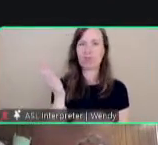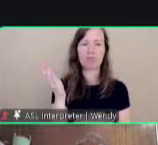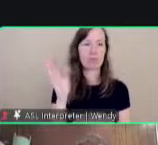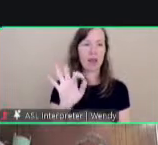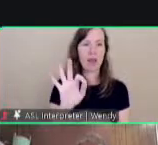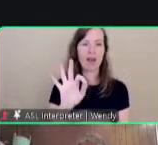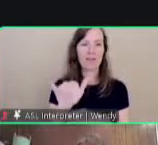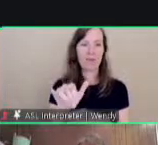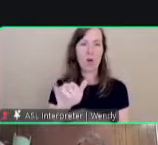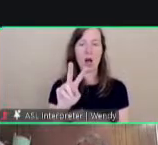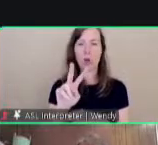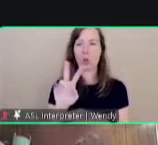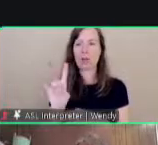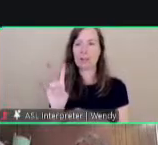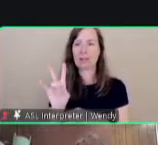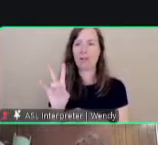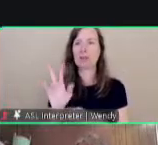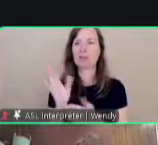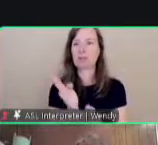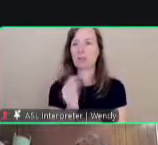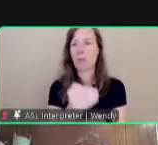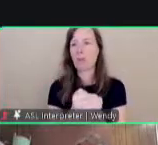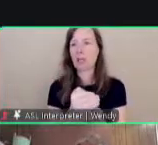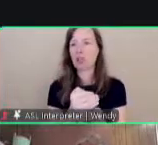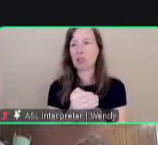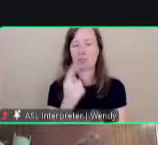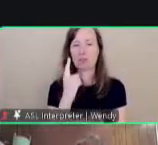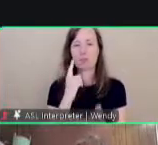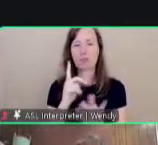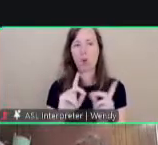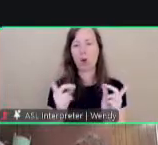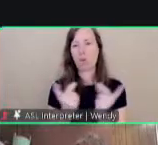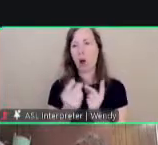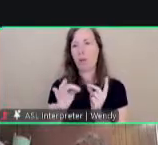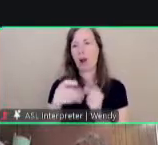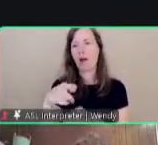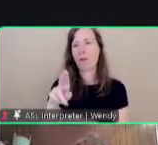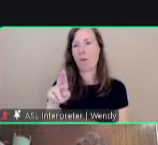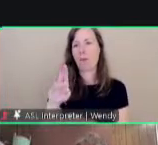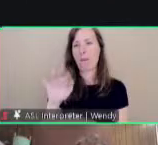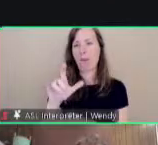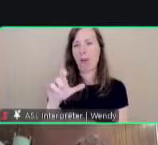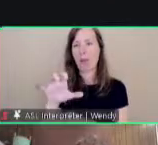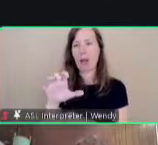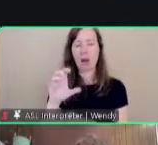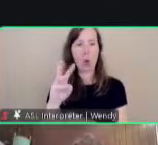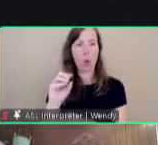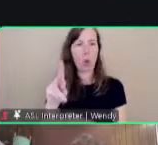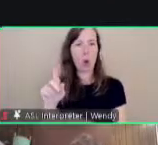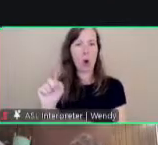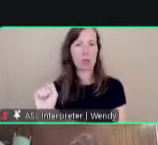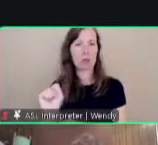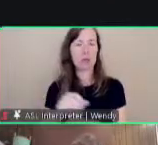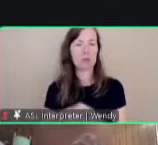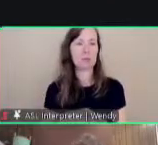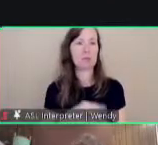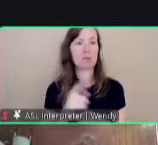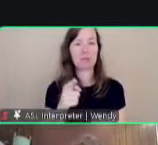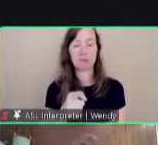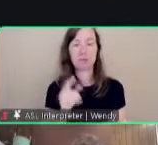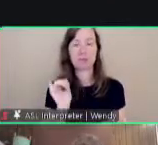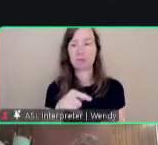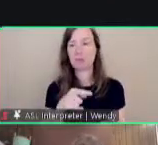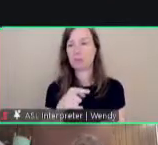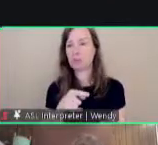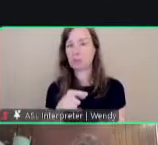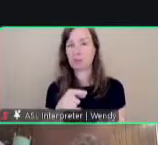FY27 budget presentation for the Department of Public Works. As you can see, this is actually the